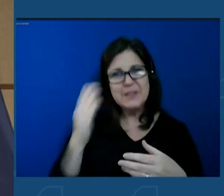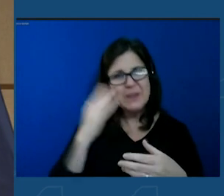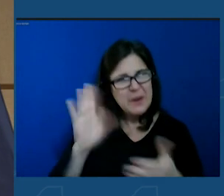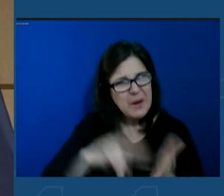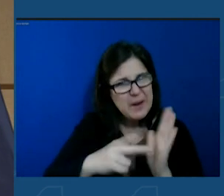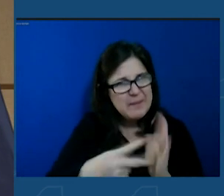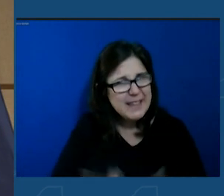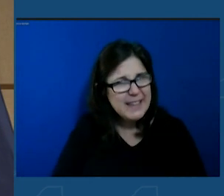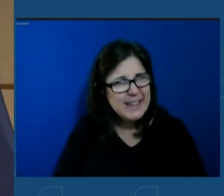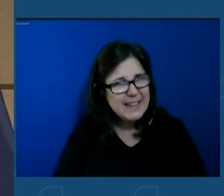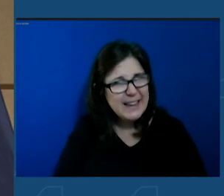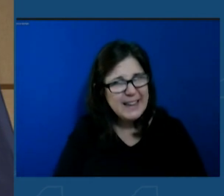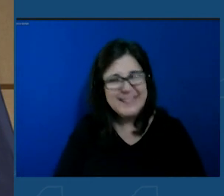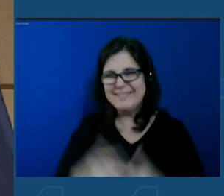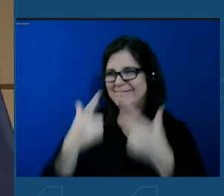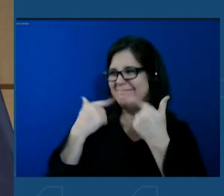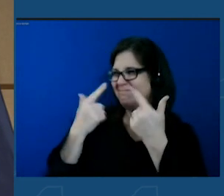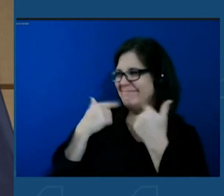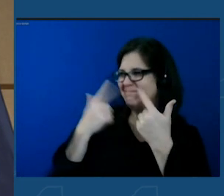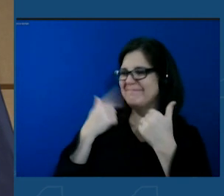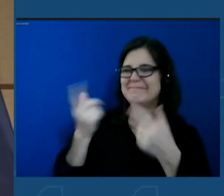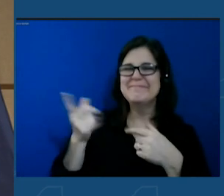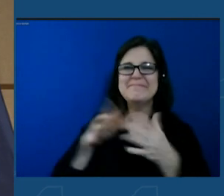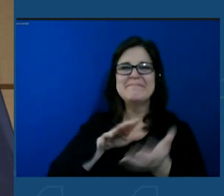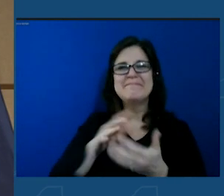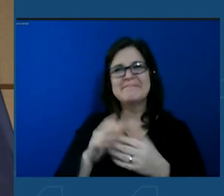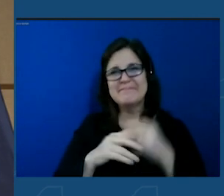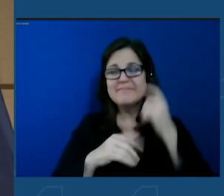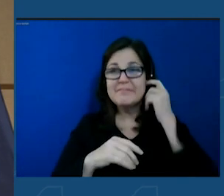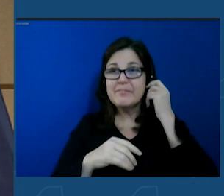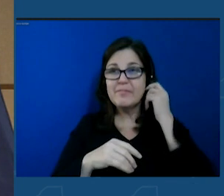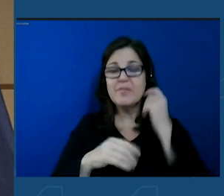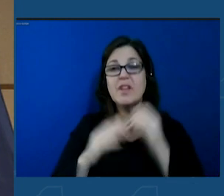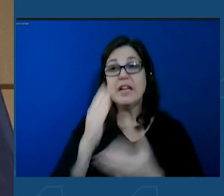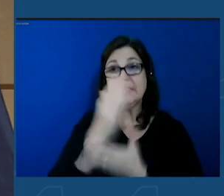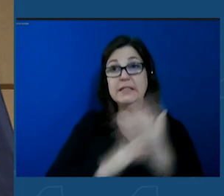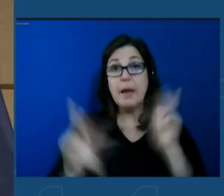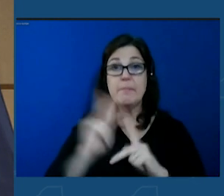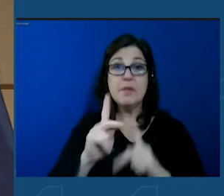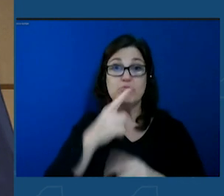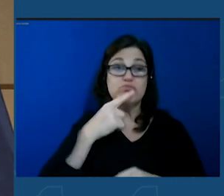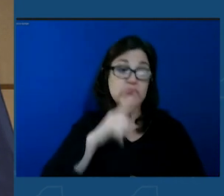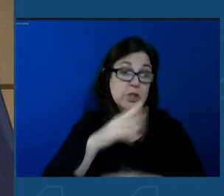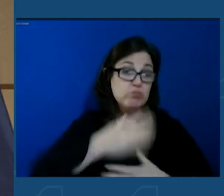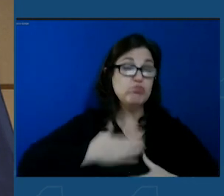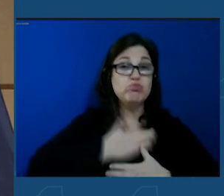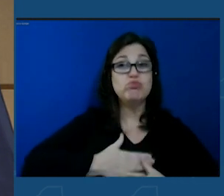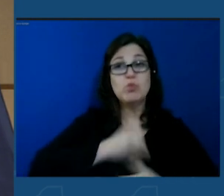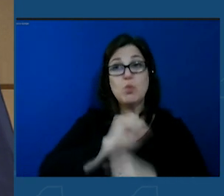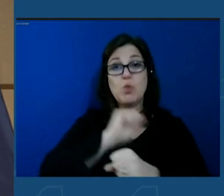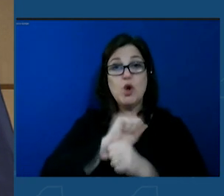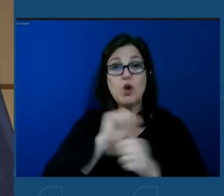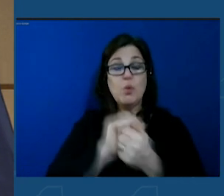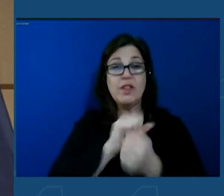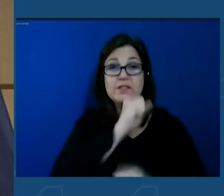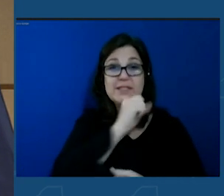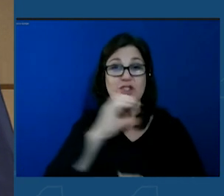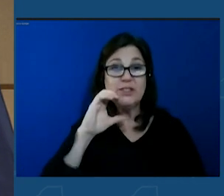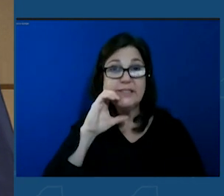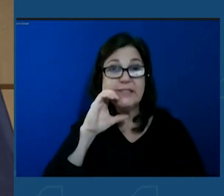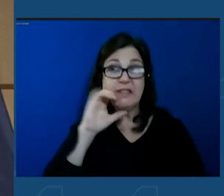like like there are some people who actually like helping old people, and that counts as community